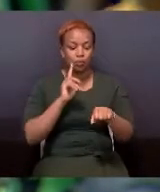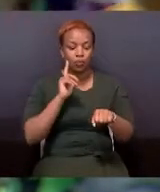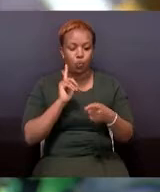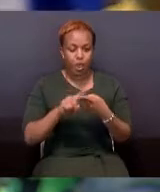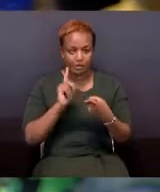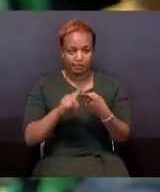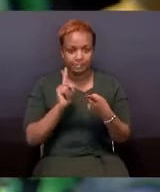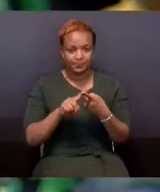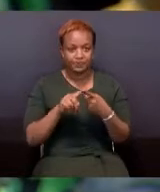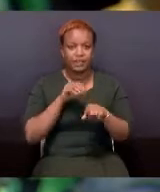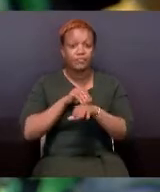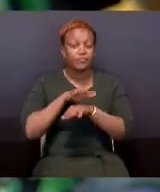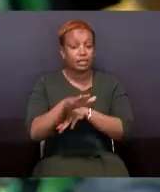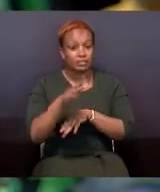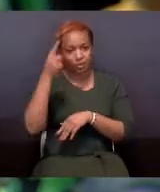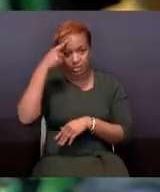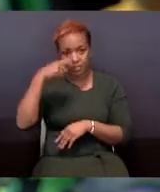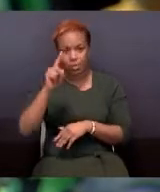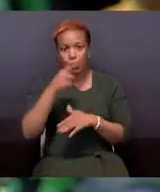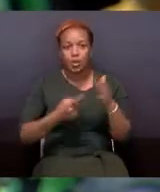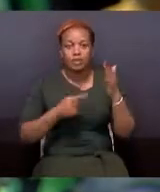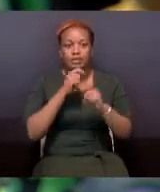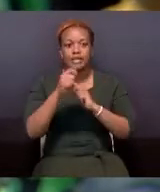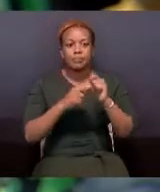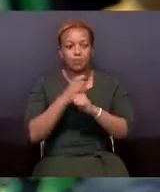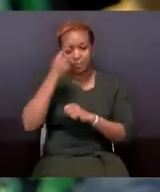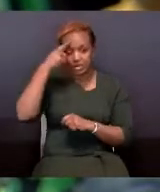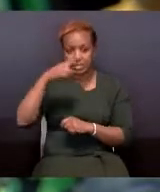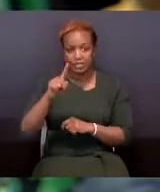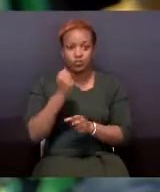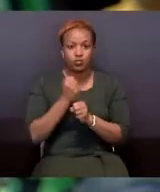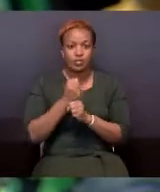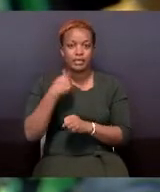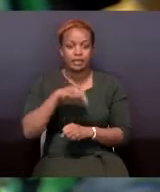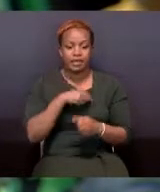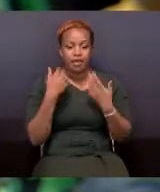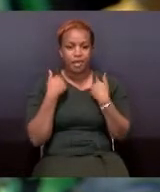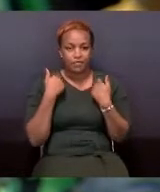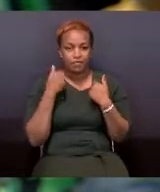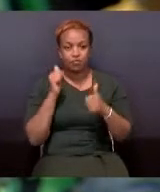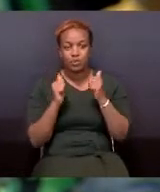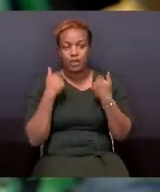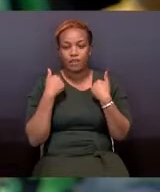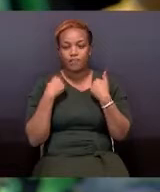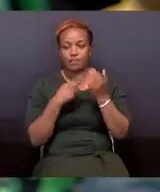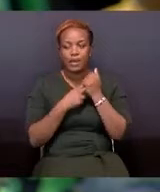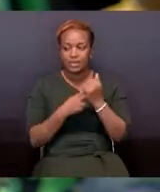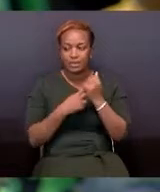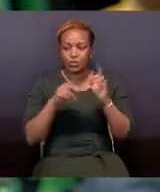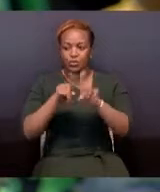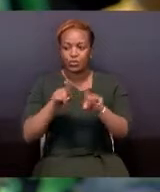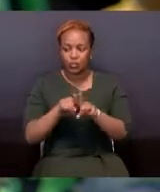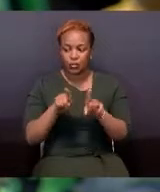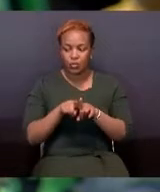policies. What kind of policies do we have by having this platform, bringing together partners and also the